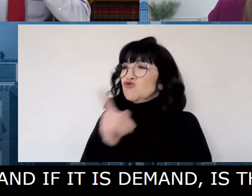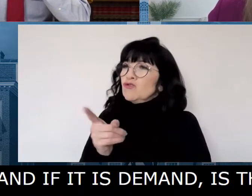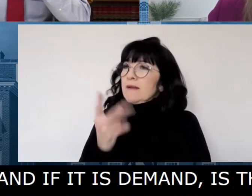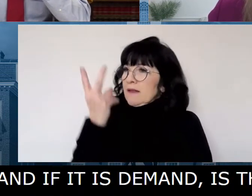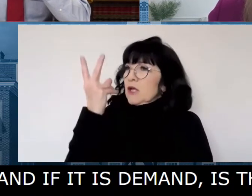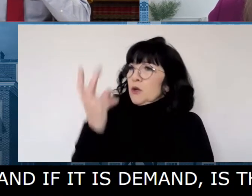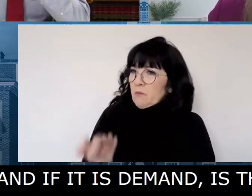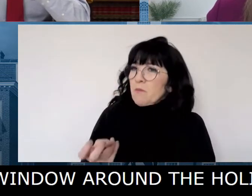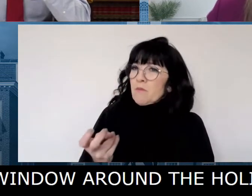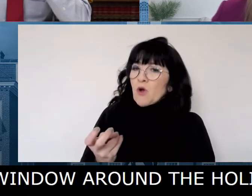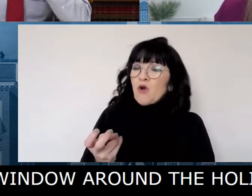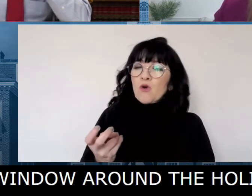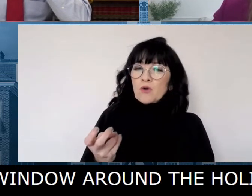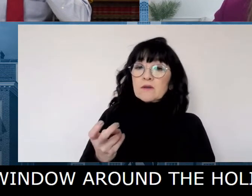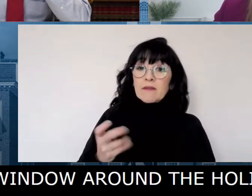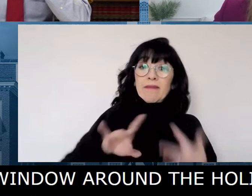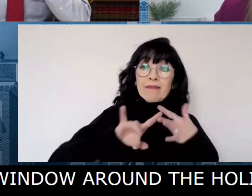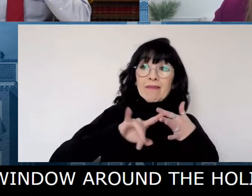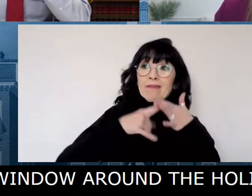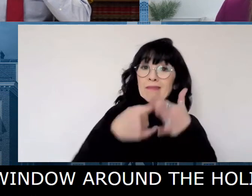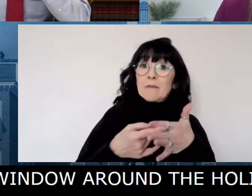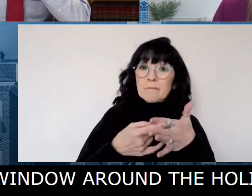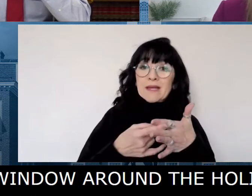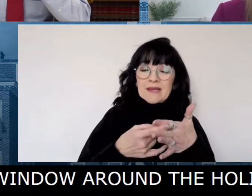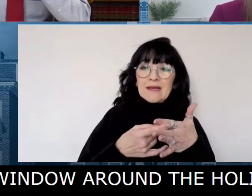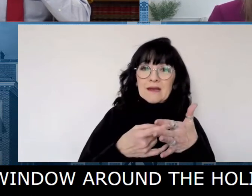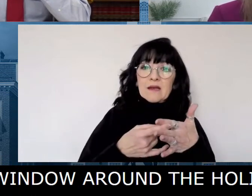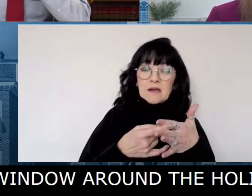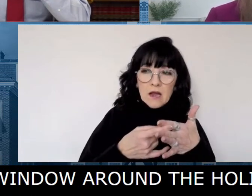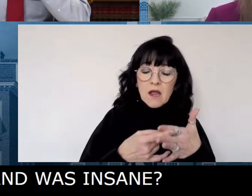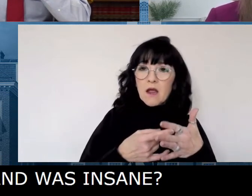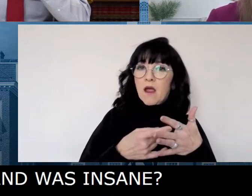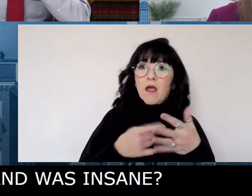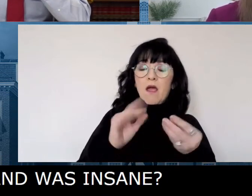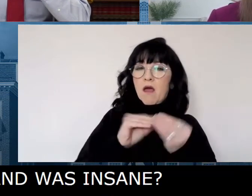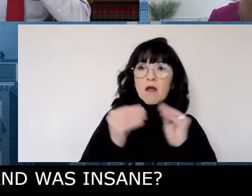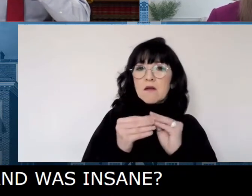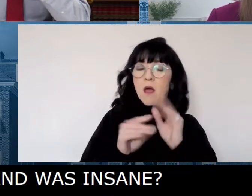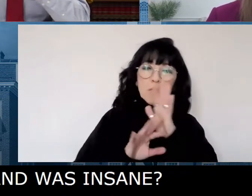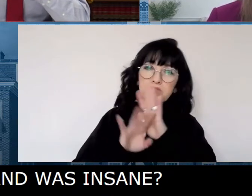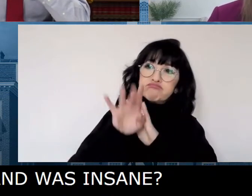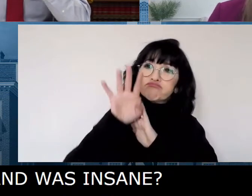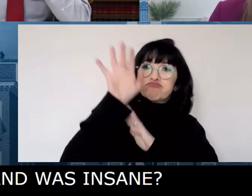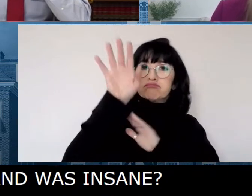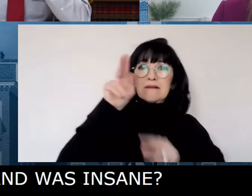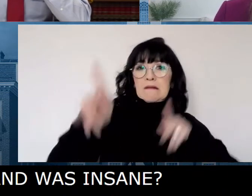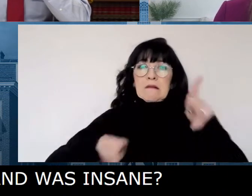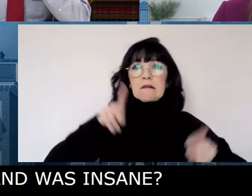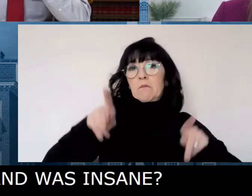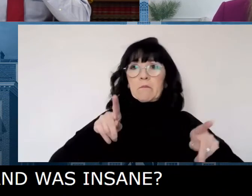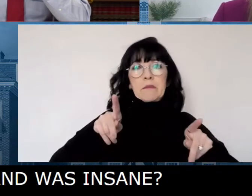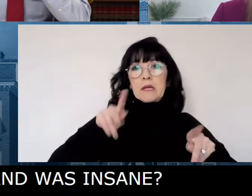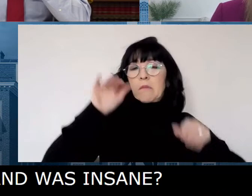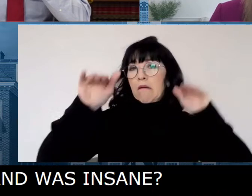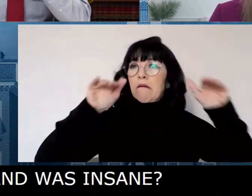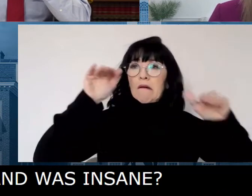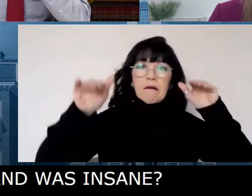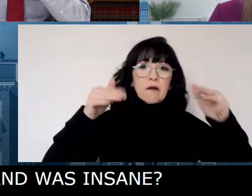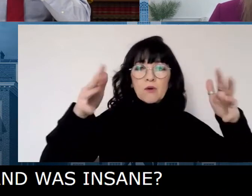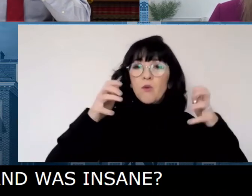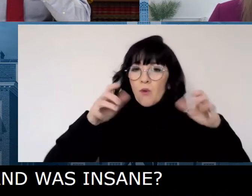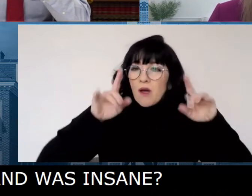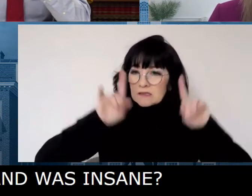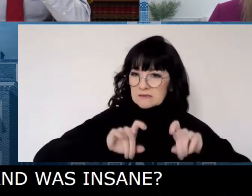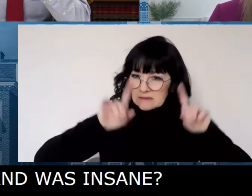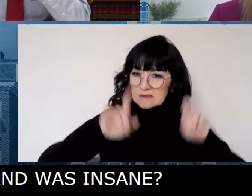the initial surge. We, took a week or so to get it up. It was very helpful, obviously, and we appreciate